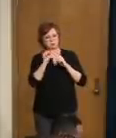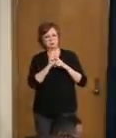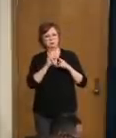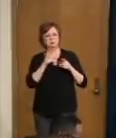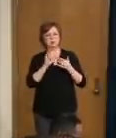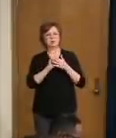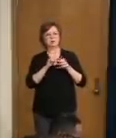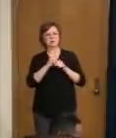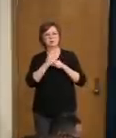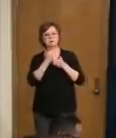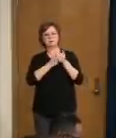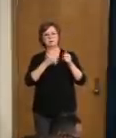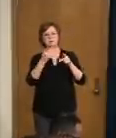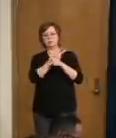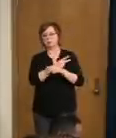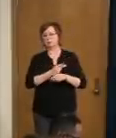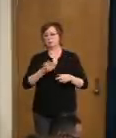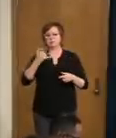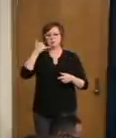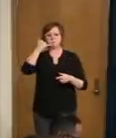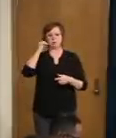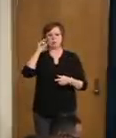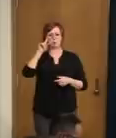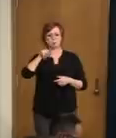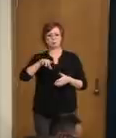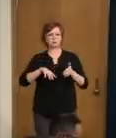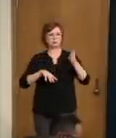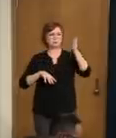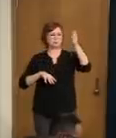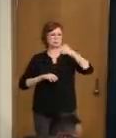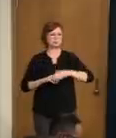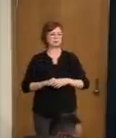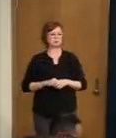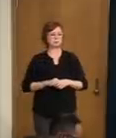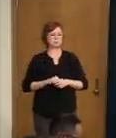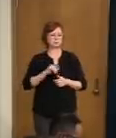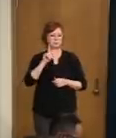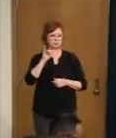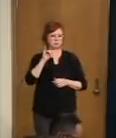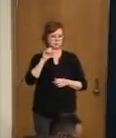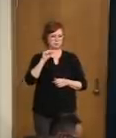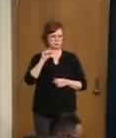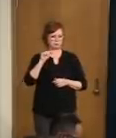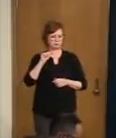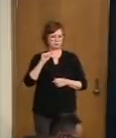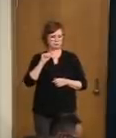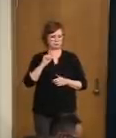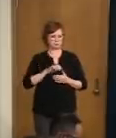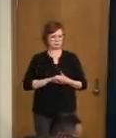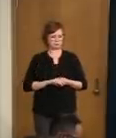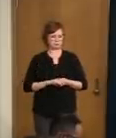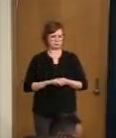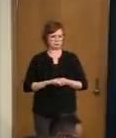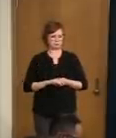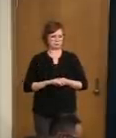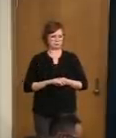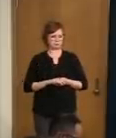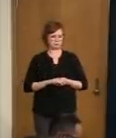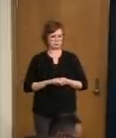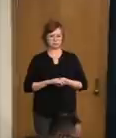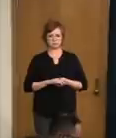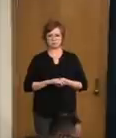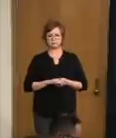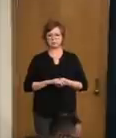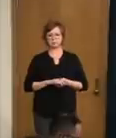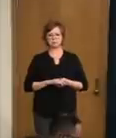transmission. We'll take a question from the phones. We have Lisa Schick with CJME.